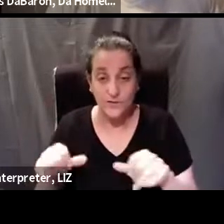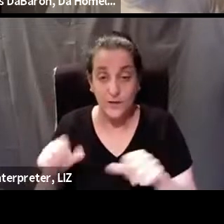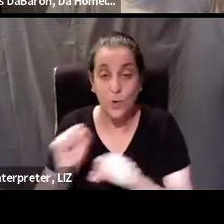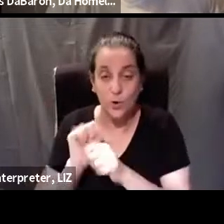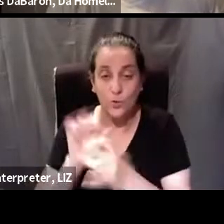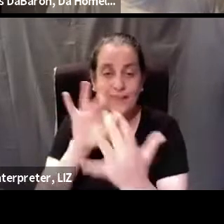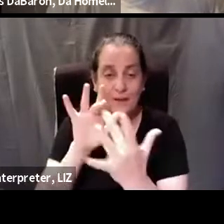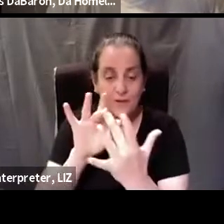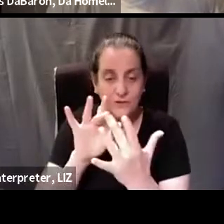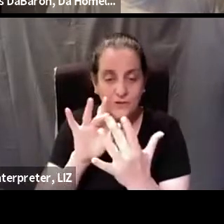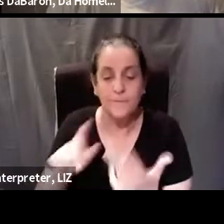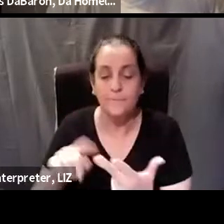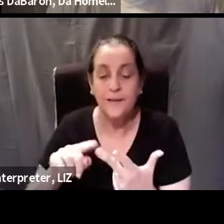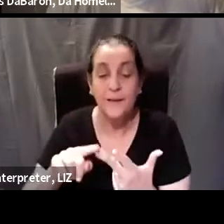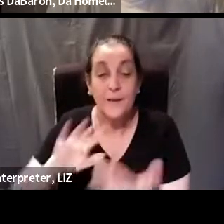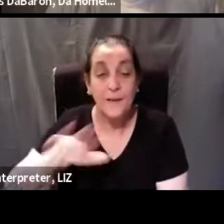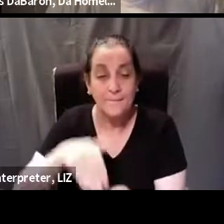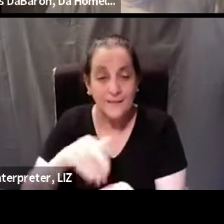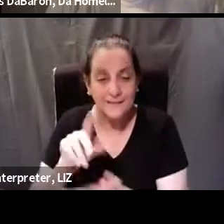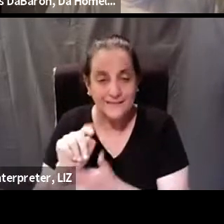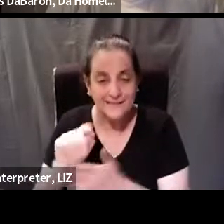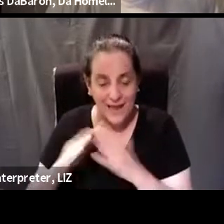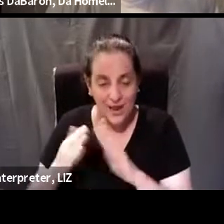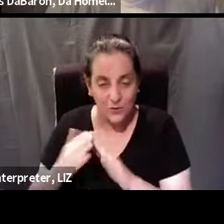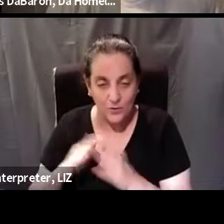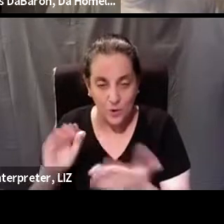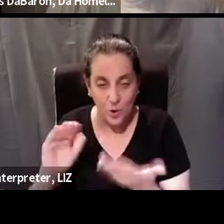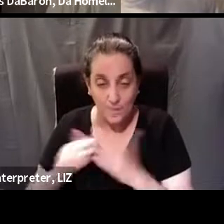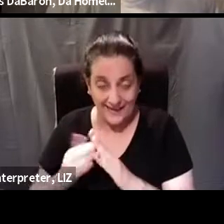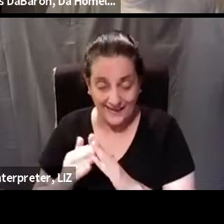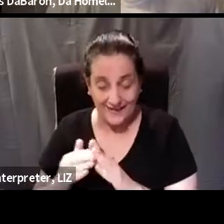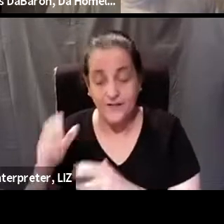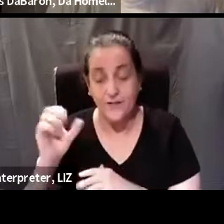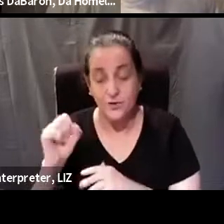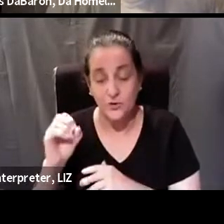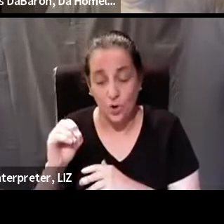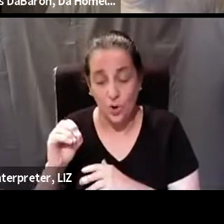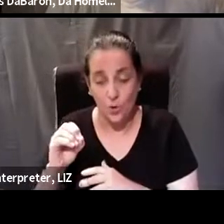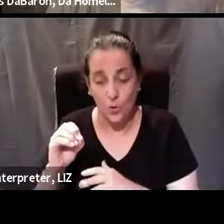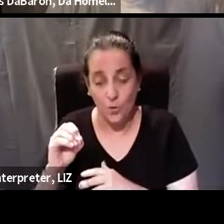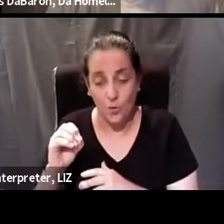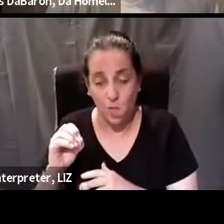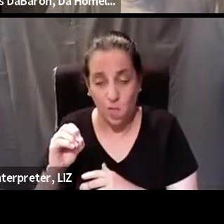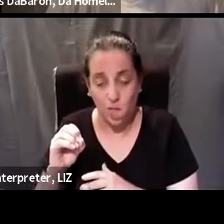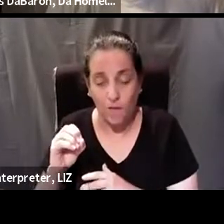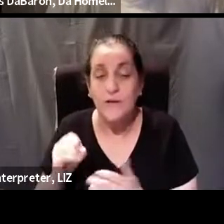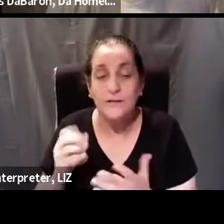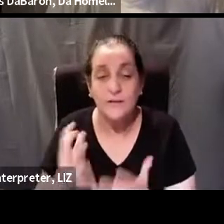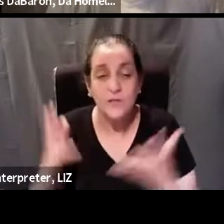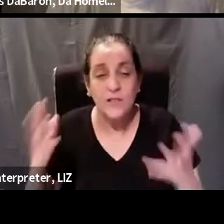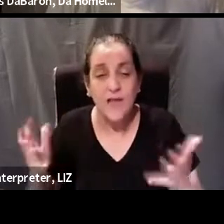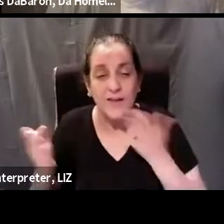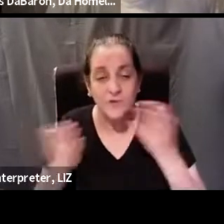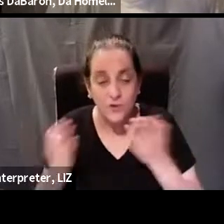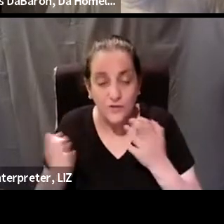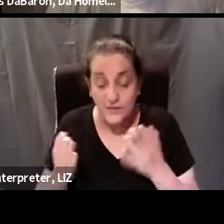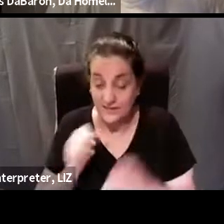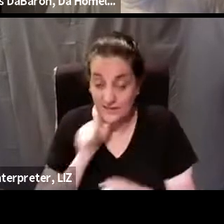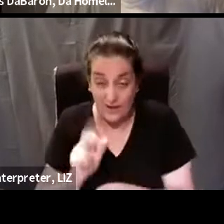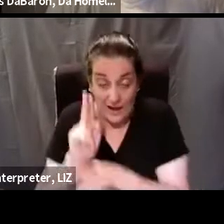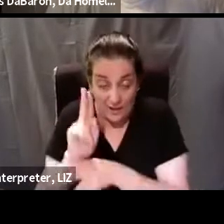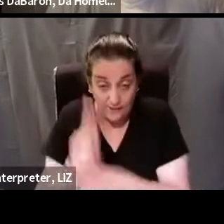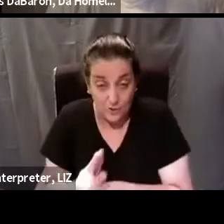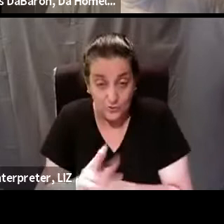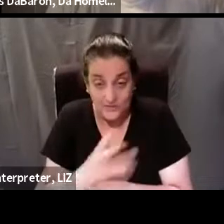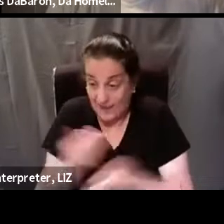The Midtown Community Court had a host of services that weren't being used and needed to be brought out to